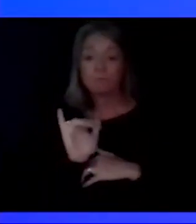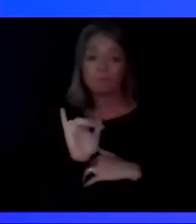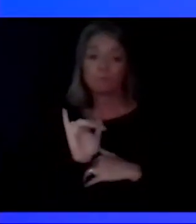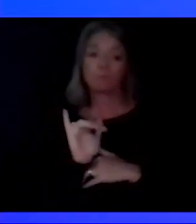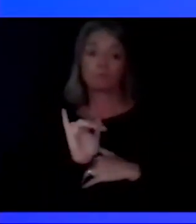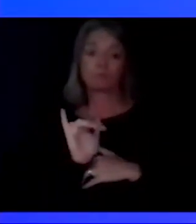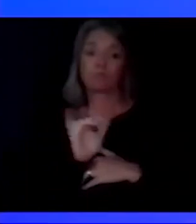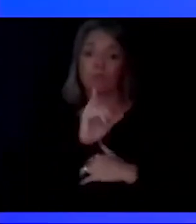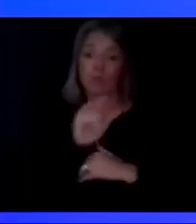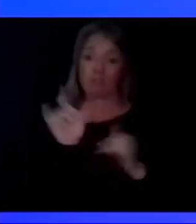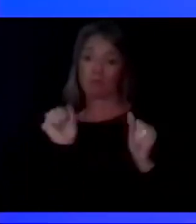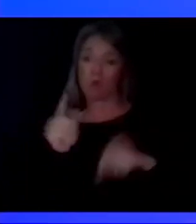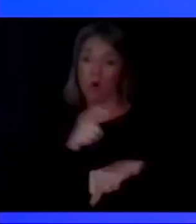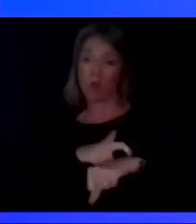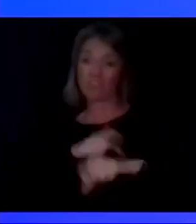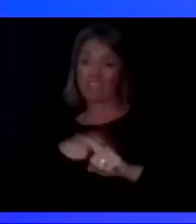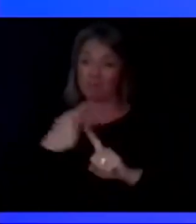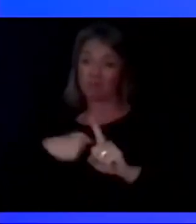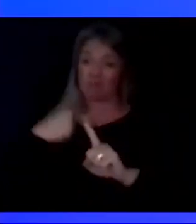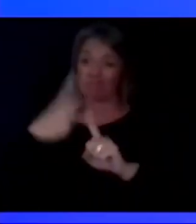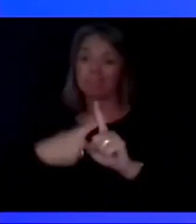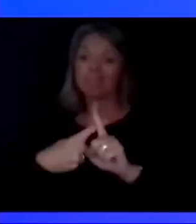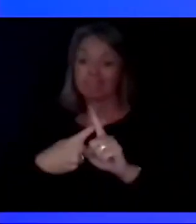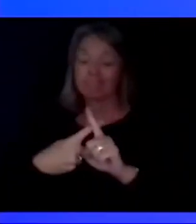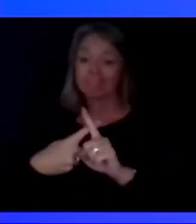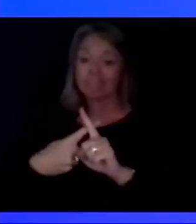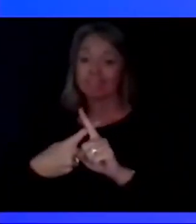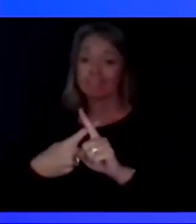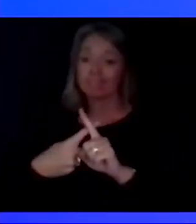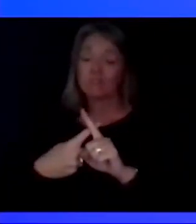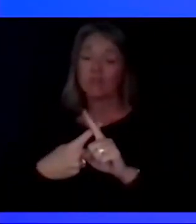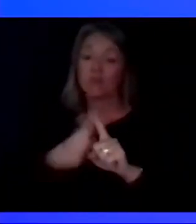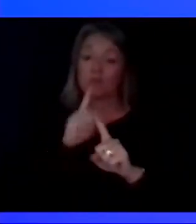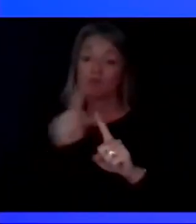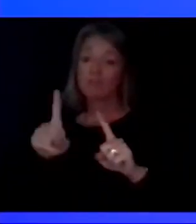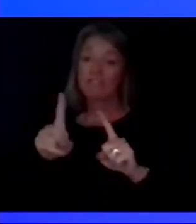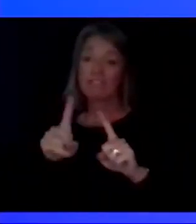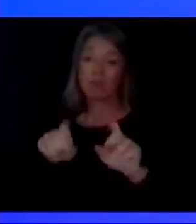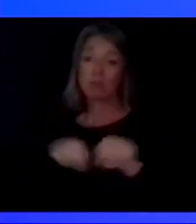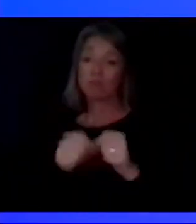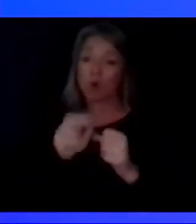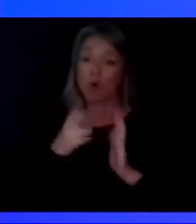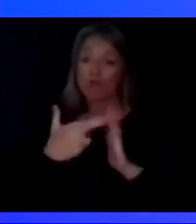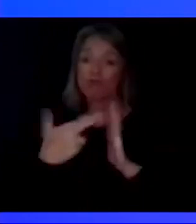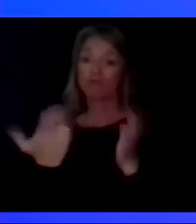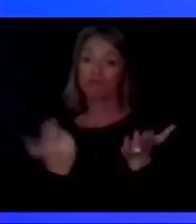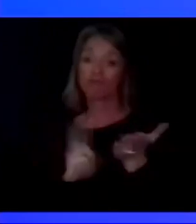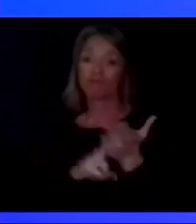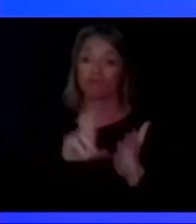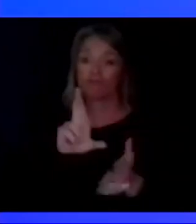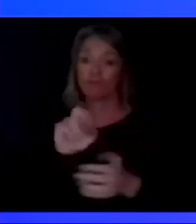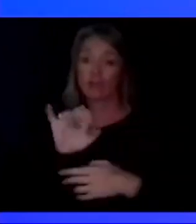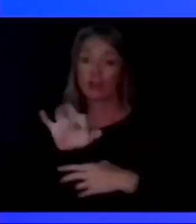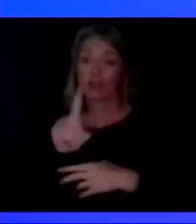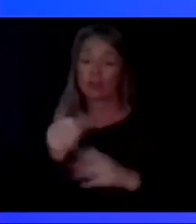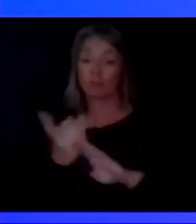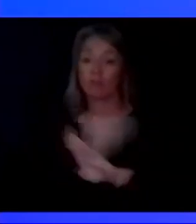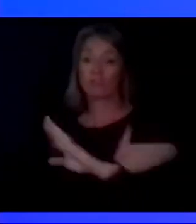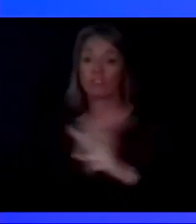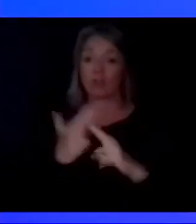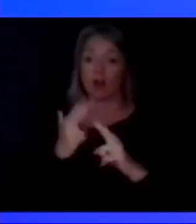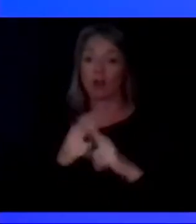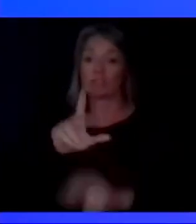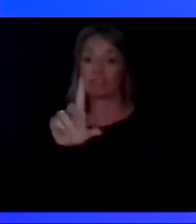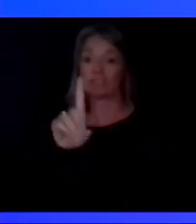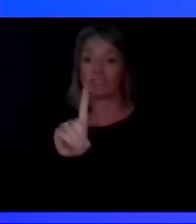couple of months. We have had record-breaking levels of what we previously called diversion, where ambulances are being diverted or